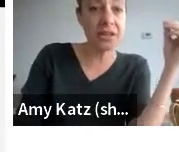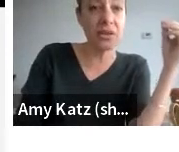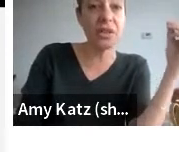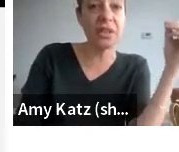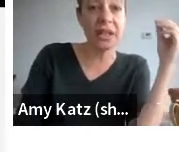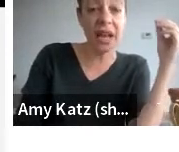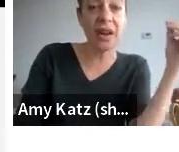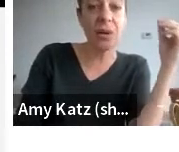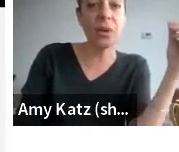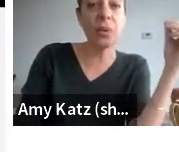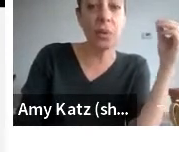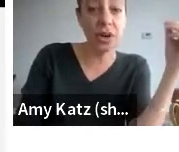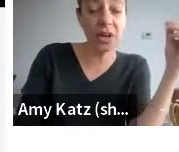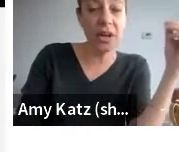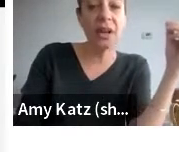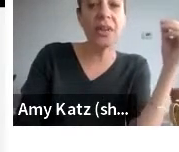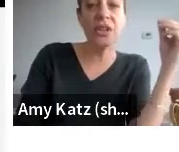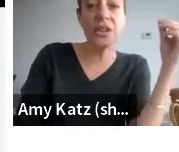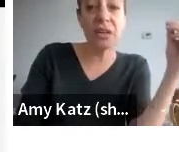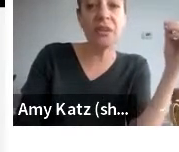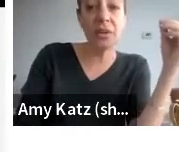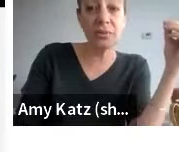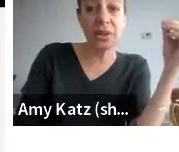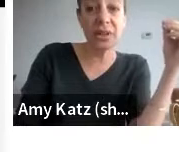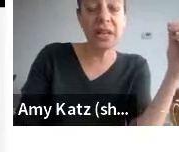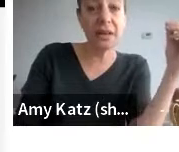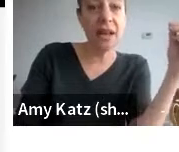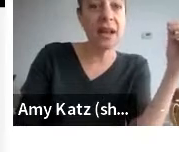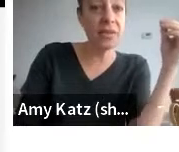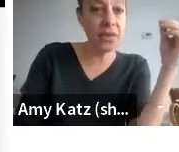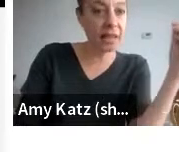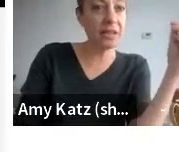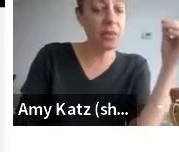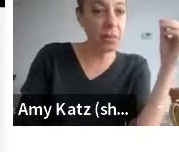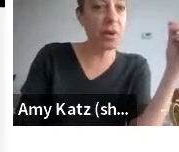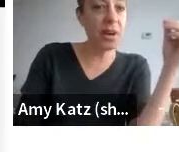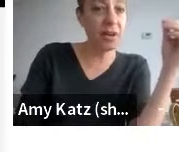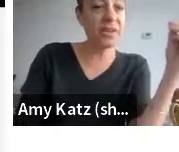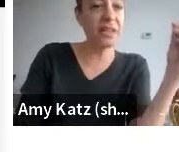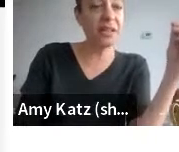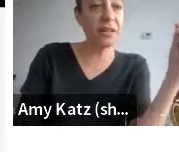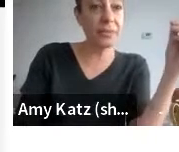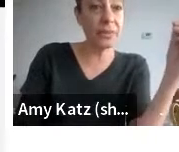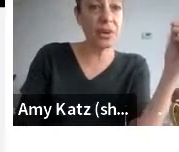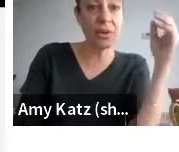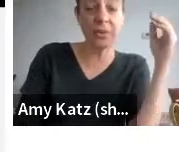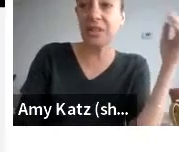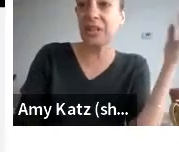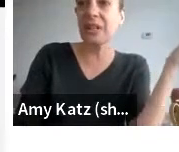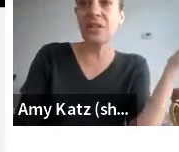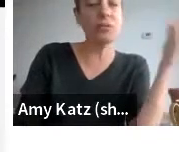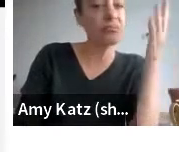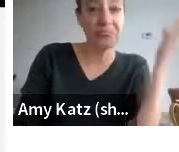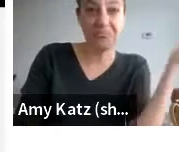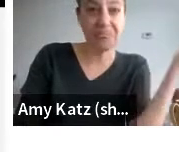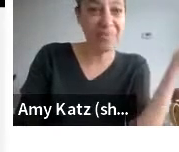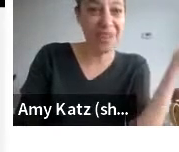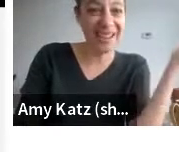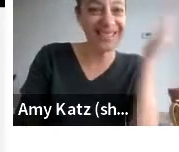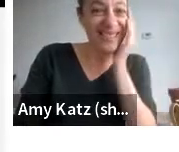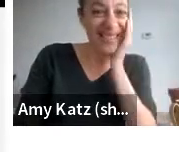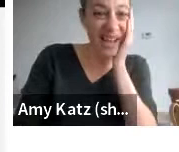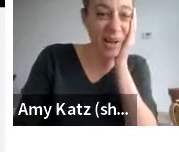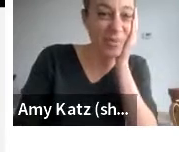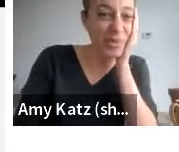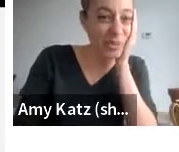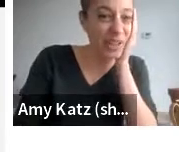the institutions that carry out their work that generate vulnerability. And that's what we want to emphasize here. So I'm just going to give you a